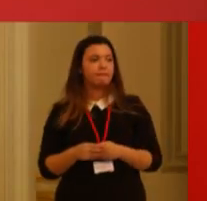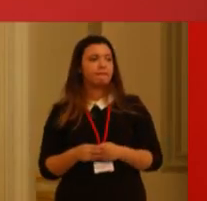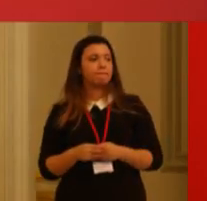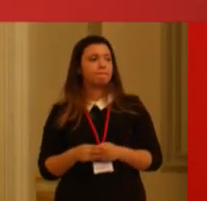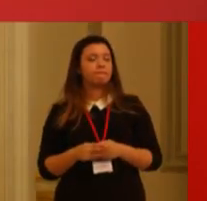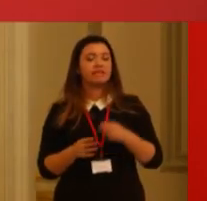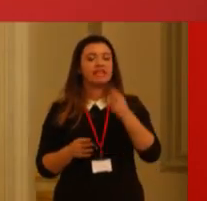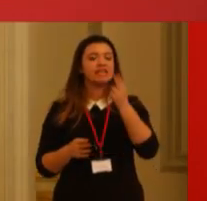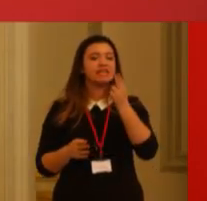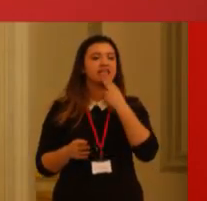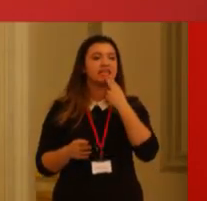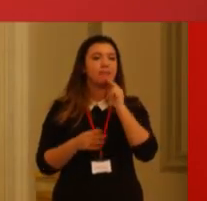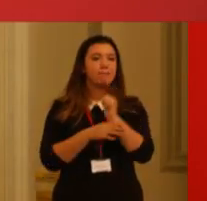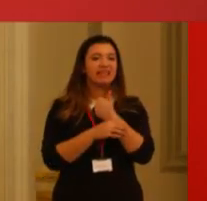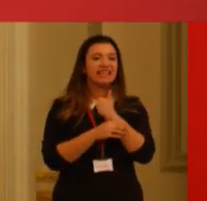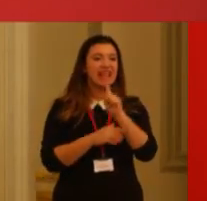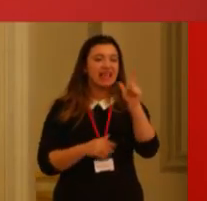already.